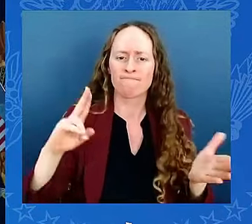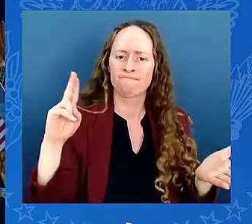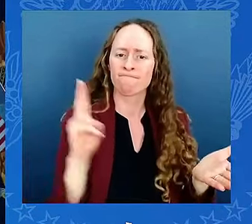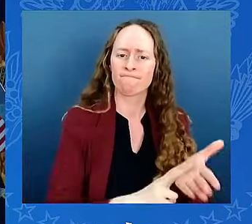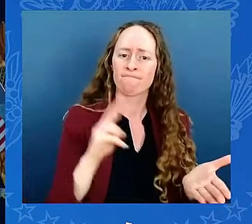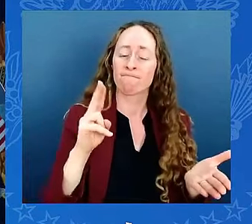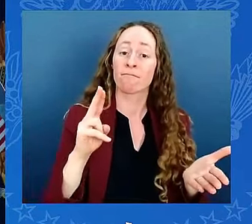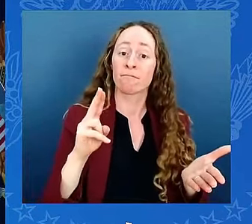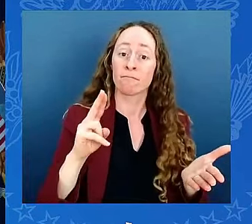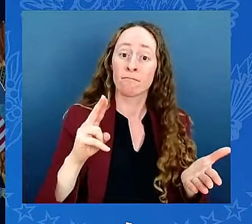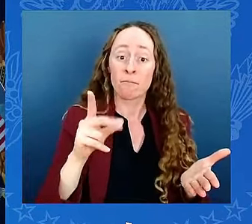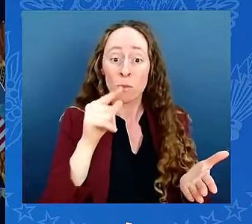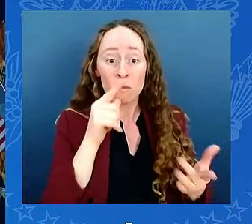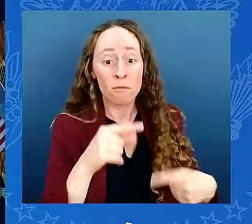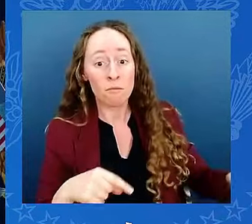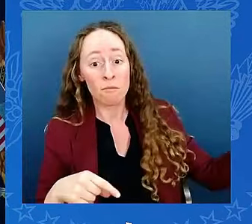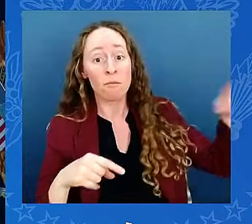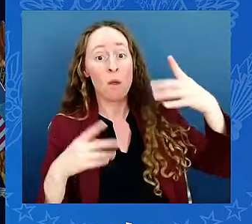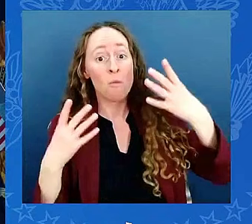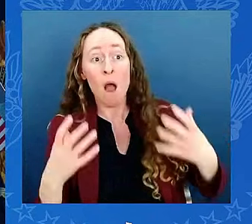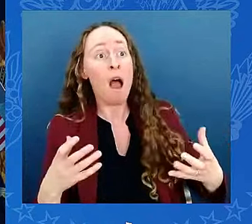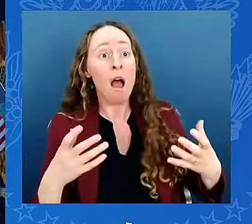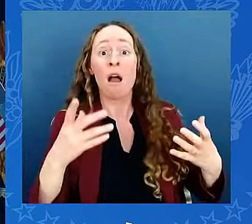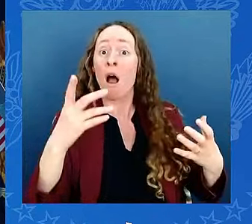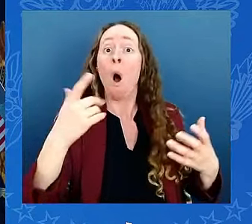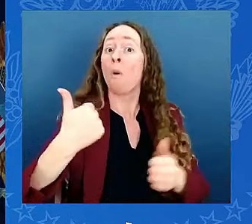sexual violence as a weapon of war and terror.